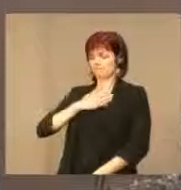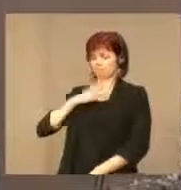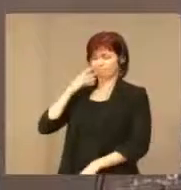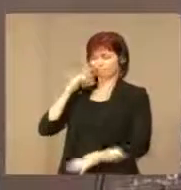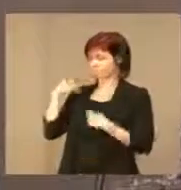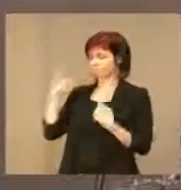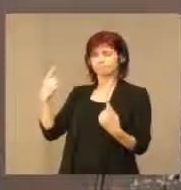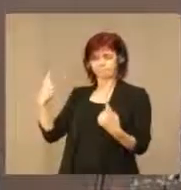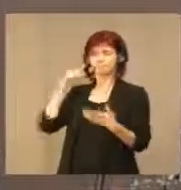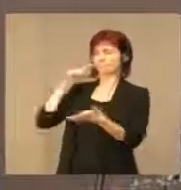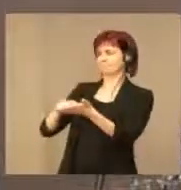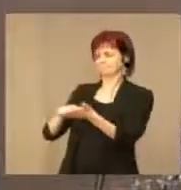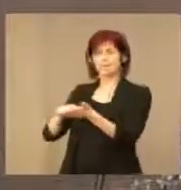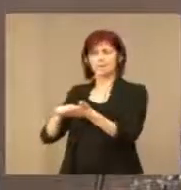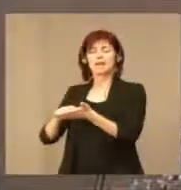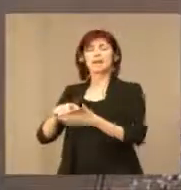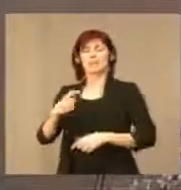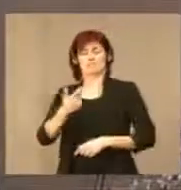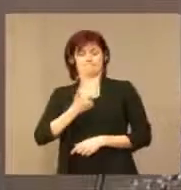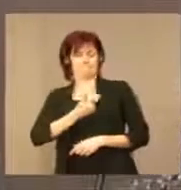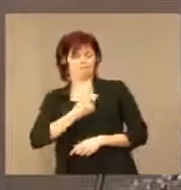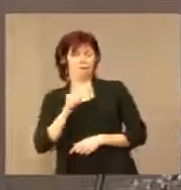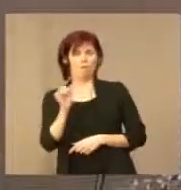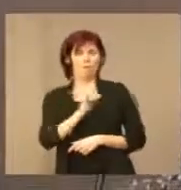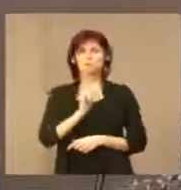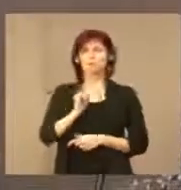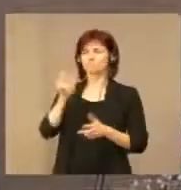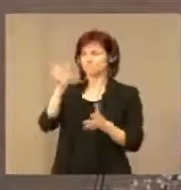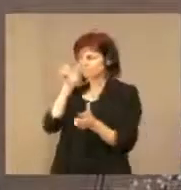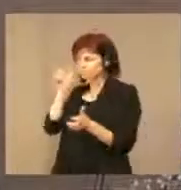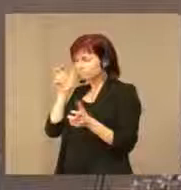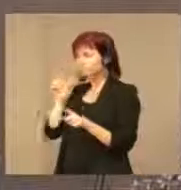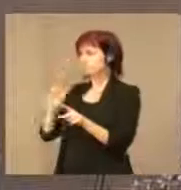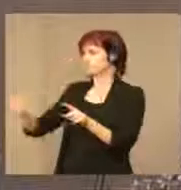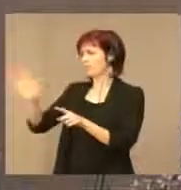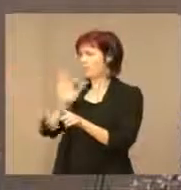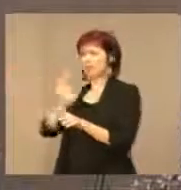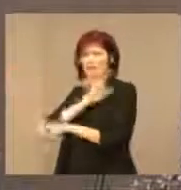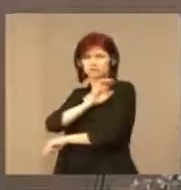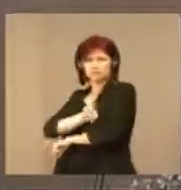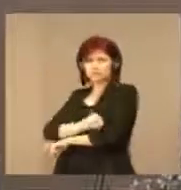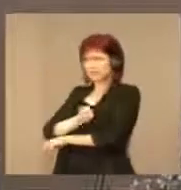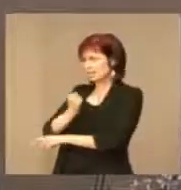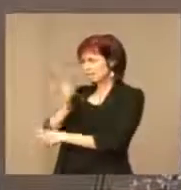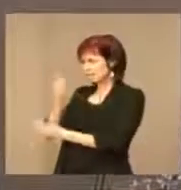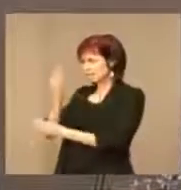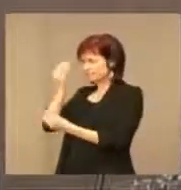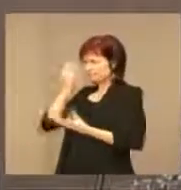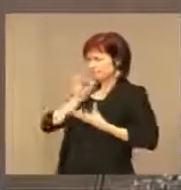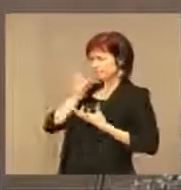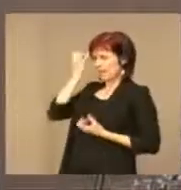I know Minister Qualtro has found a lot of energy and a lot of ideas from that. And so I think the more